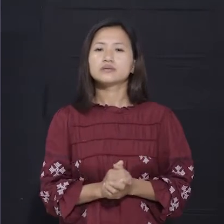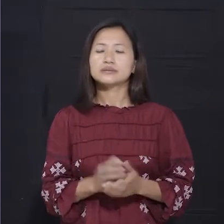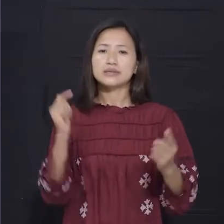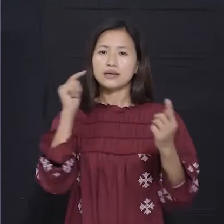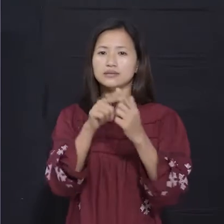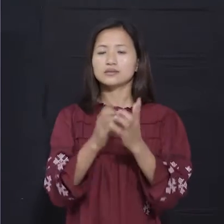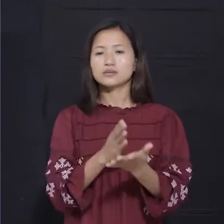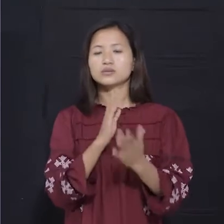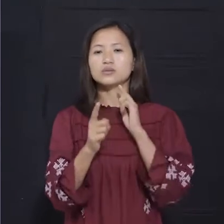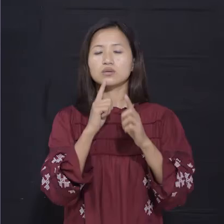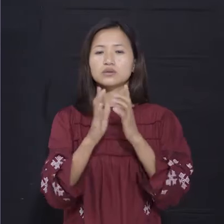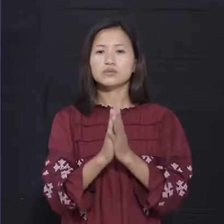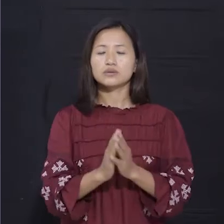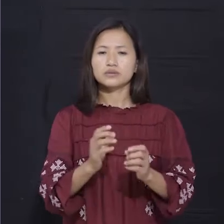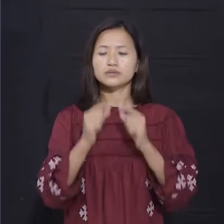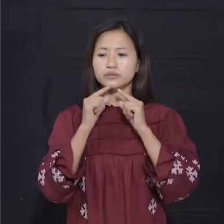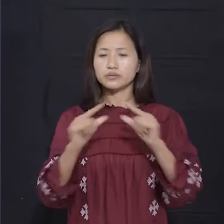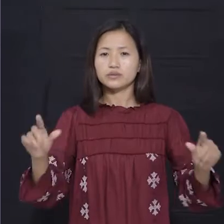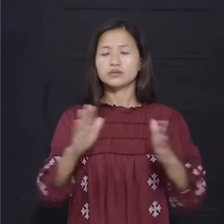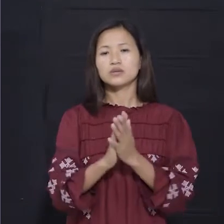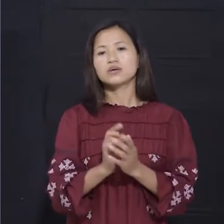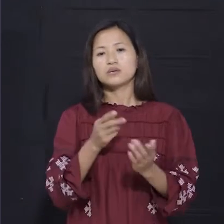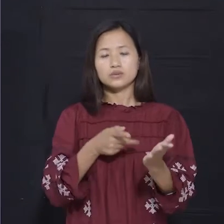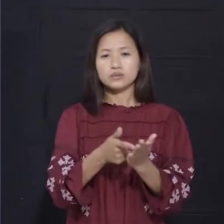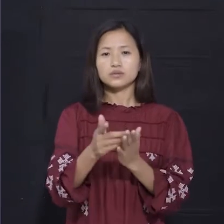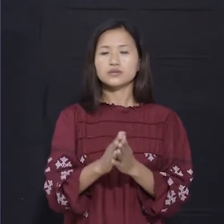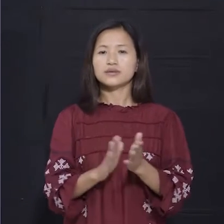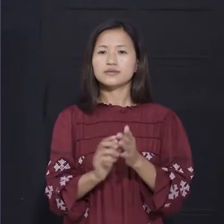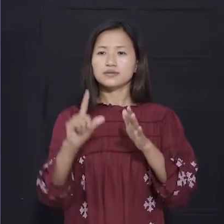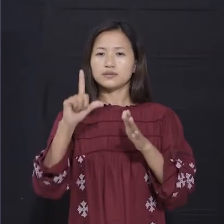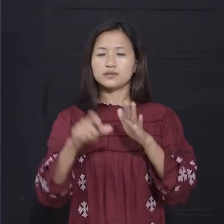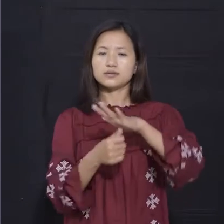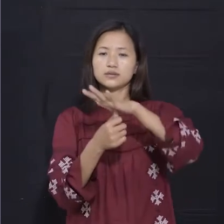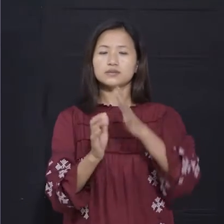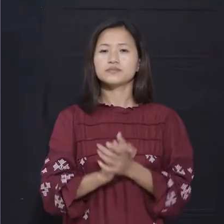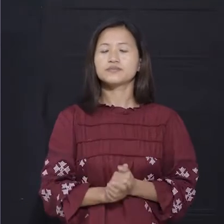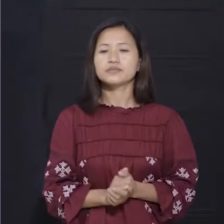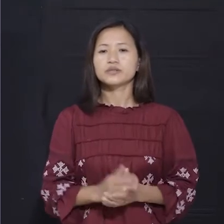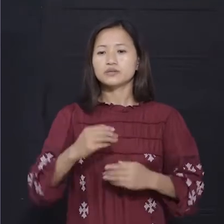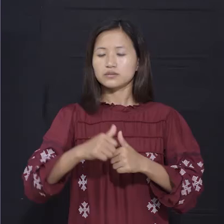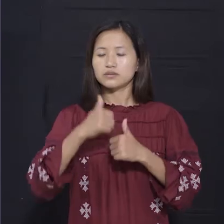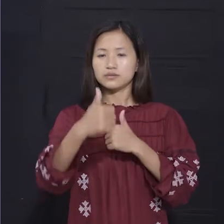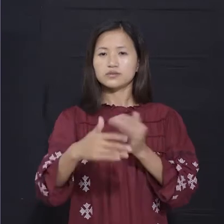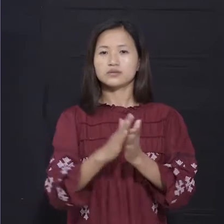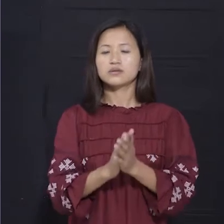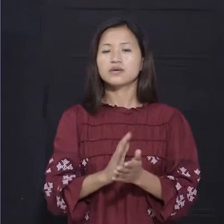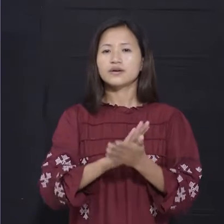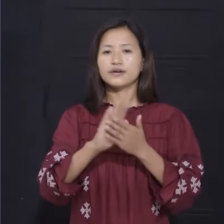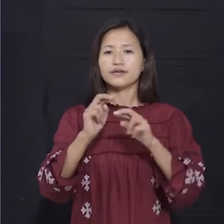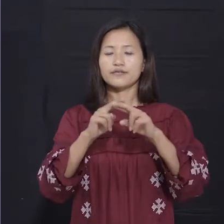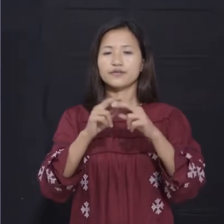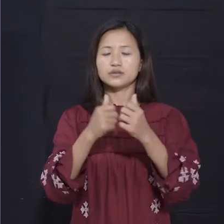tales that talks about the great rulers and leaders, all right? And coming to the advancement, according to Farhan, he